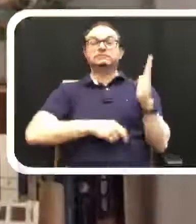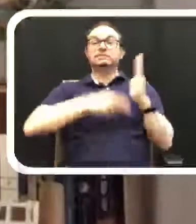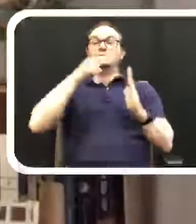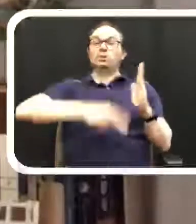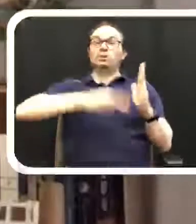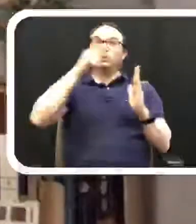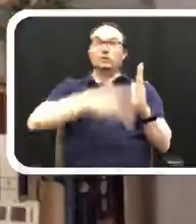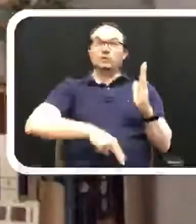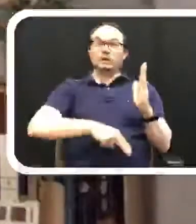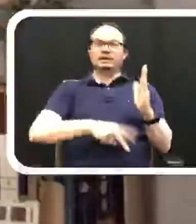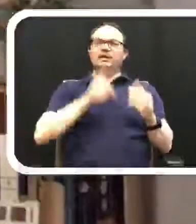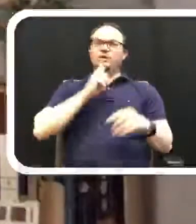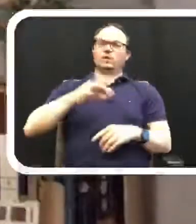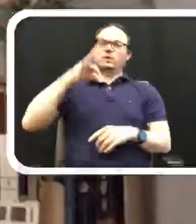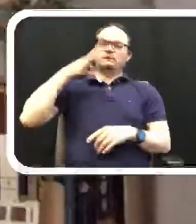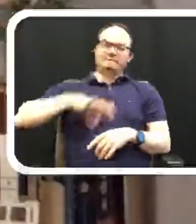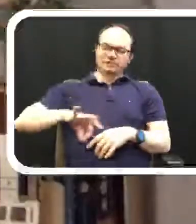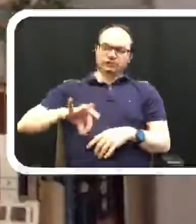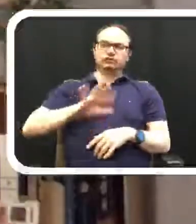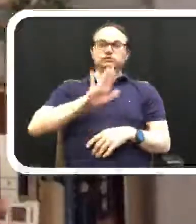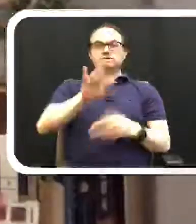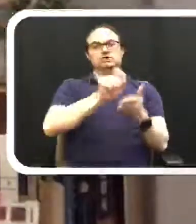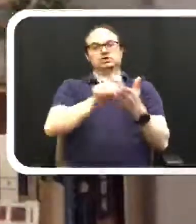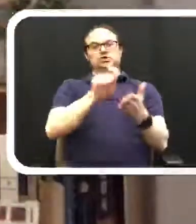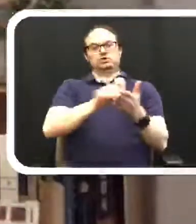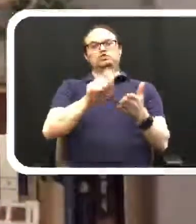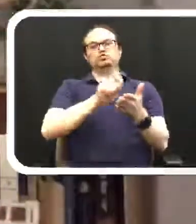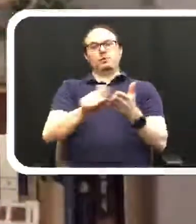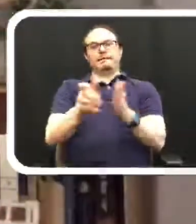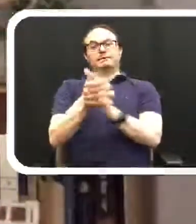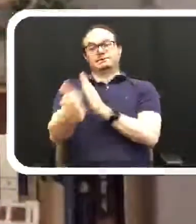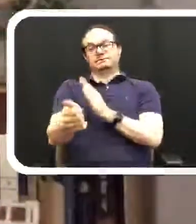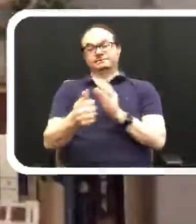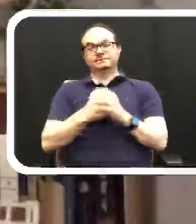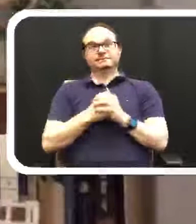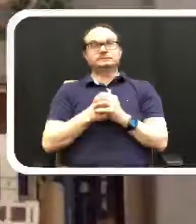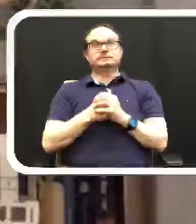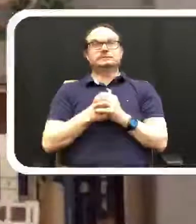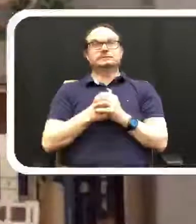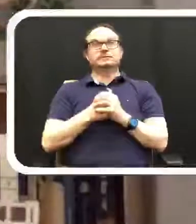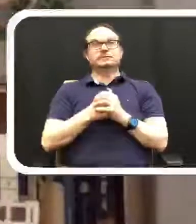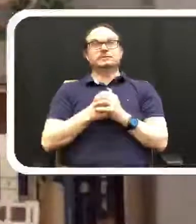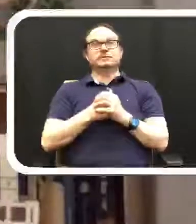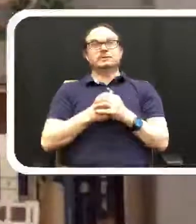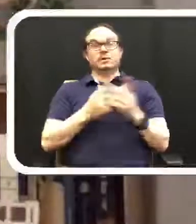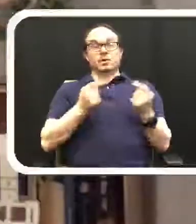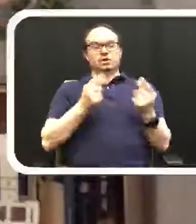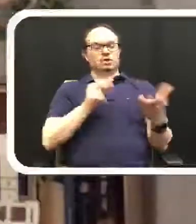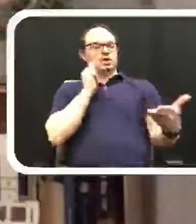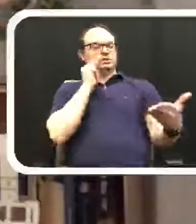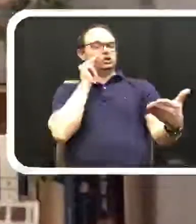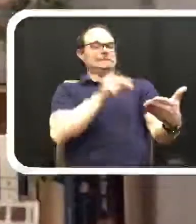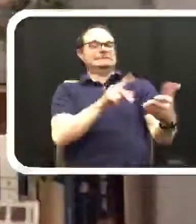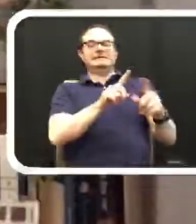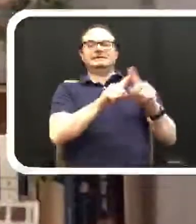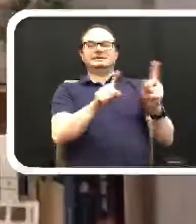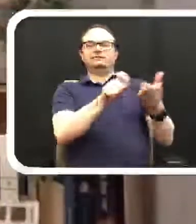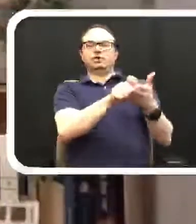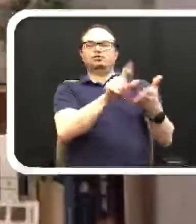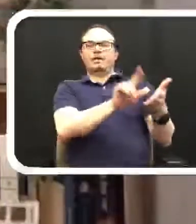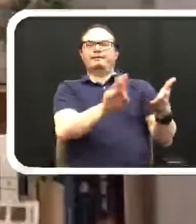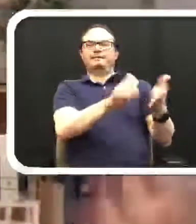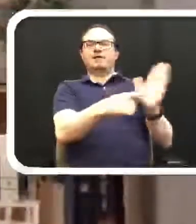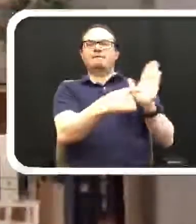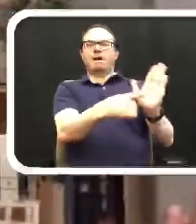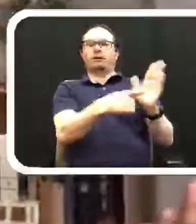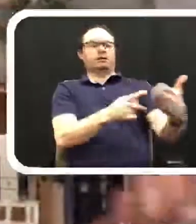is just so beneficial to your writing life because what you're doing is you're seeing writing modeled for you.